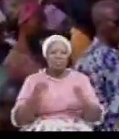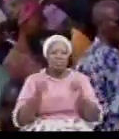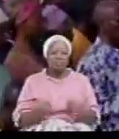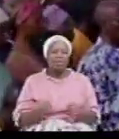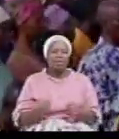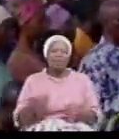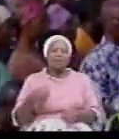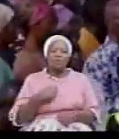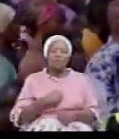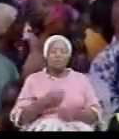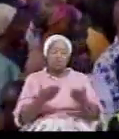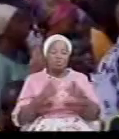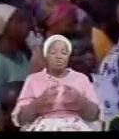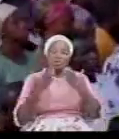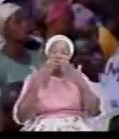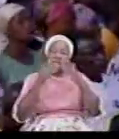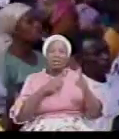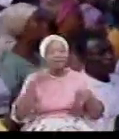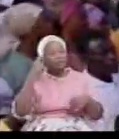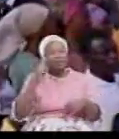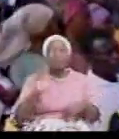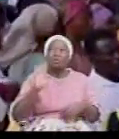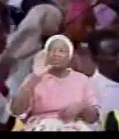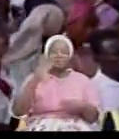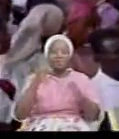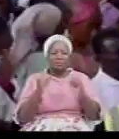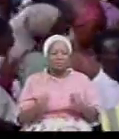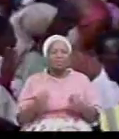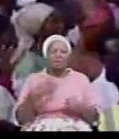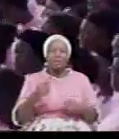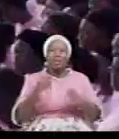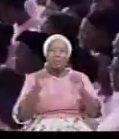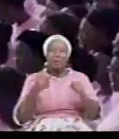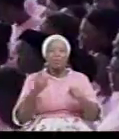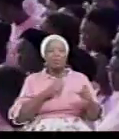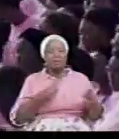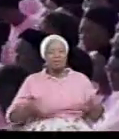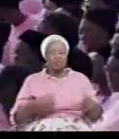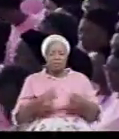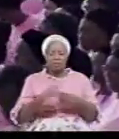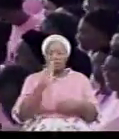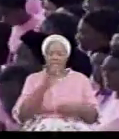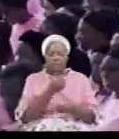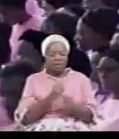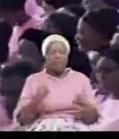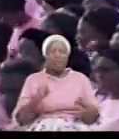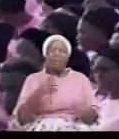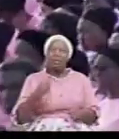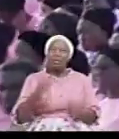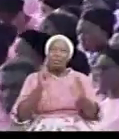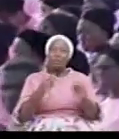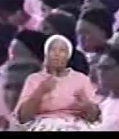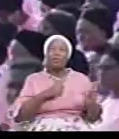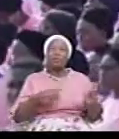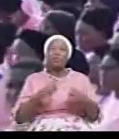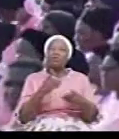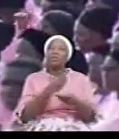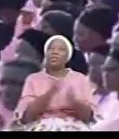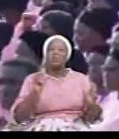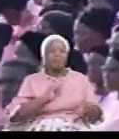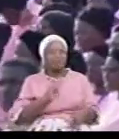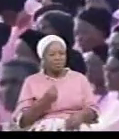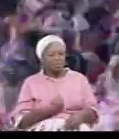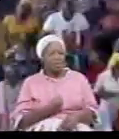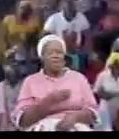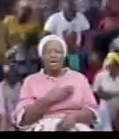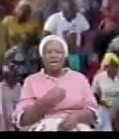want to thank God for his power. The power of God to save. The power of God to deliver.